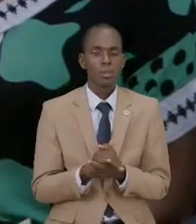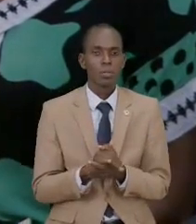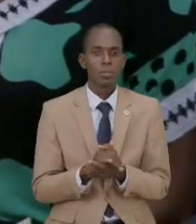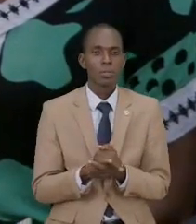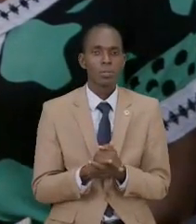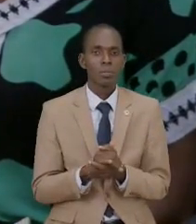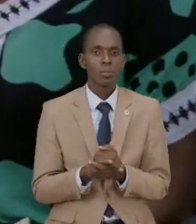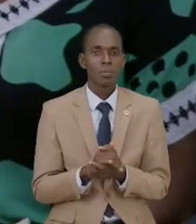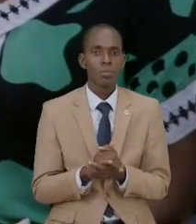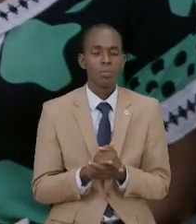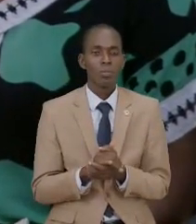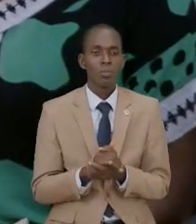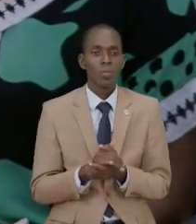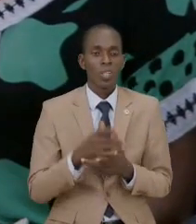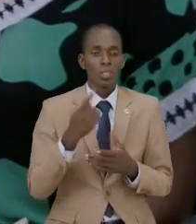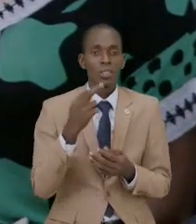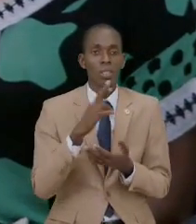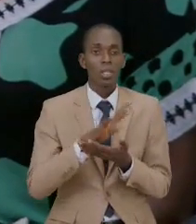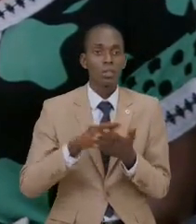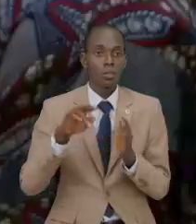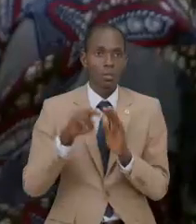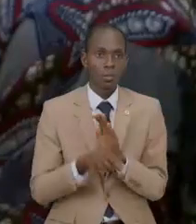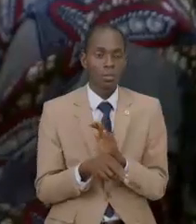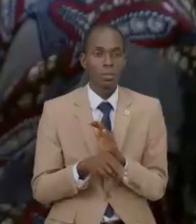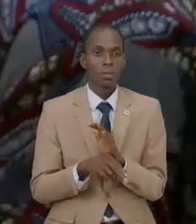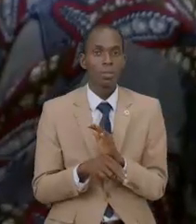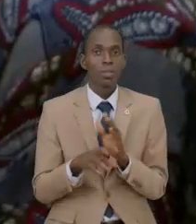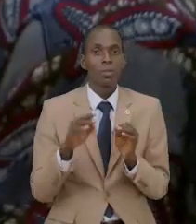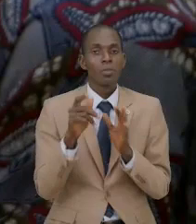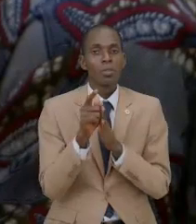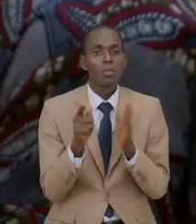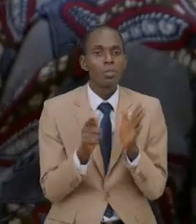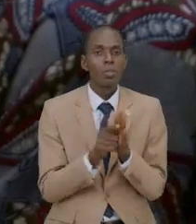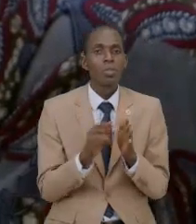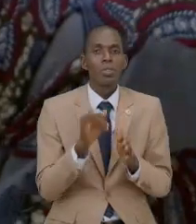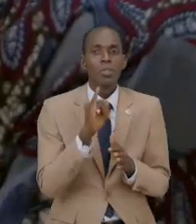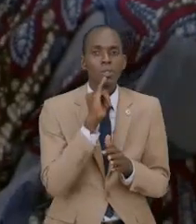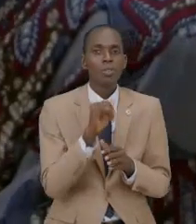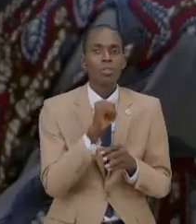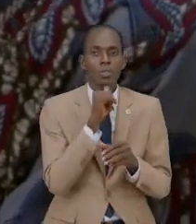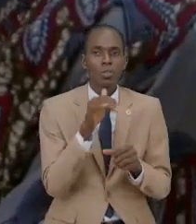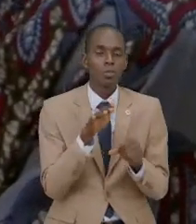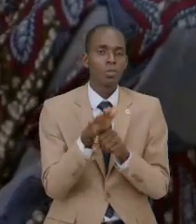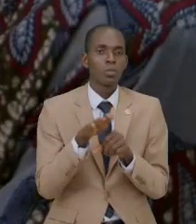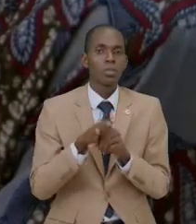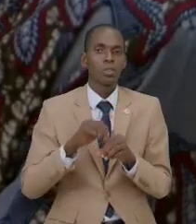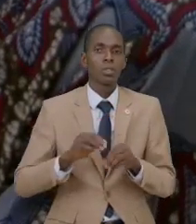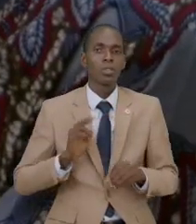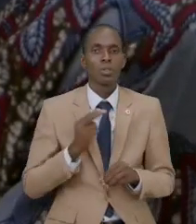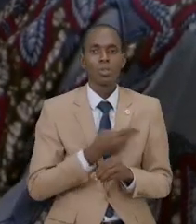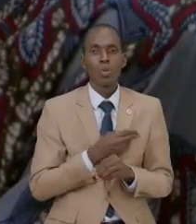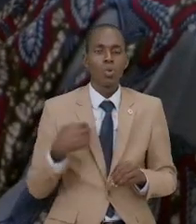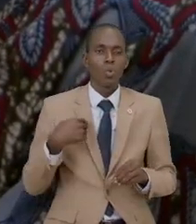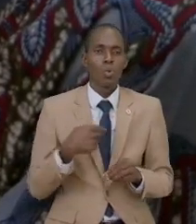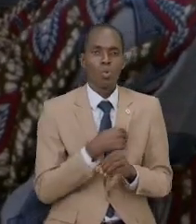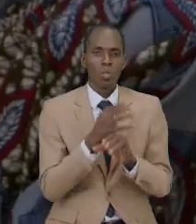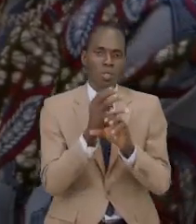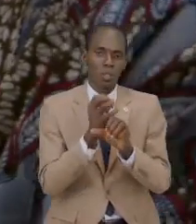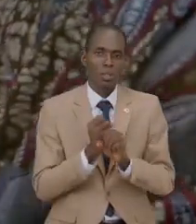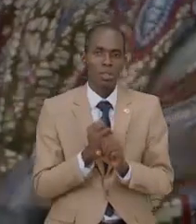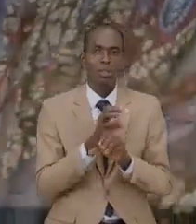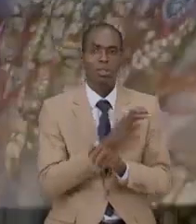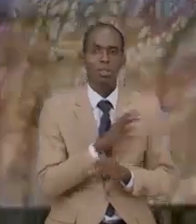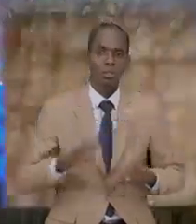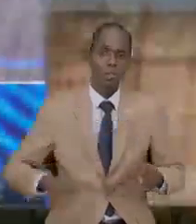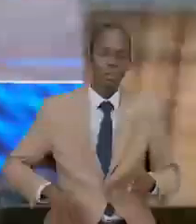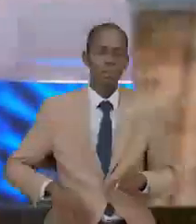Spirit. The righteousness of the law is now fulfilled in us. We receive Christ, and